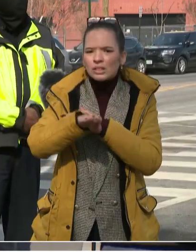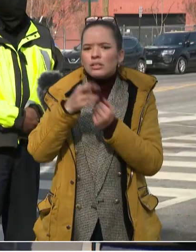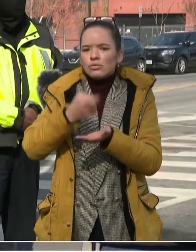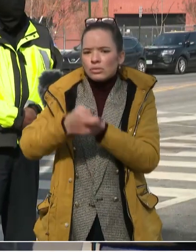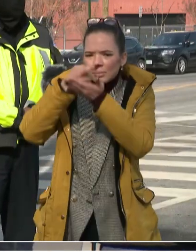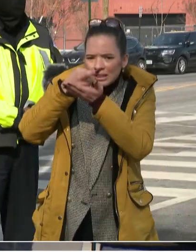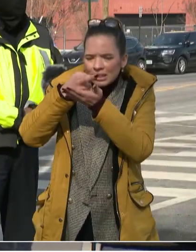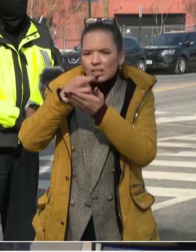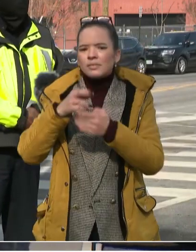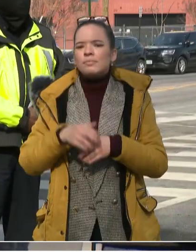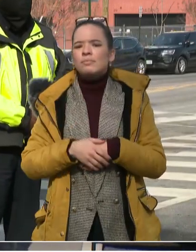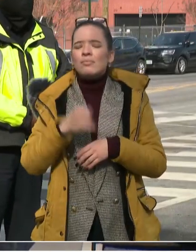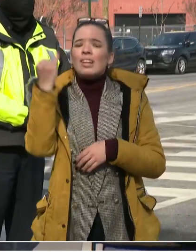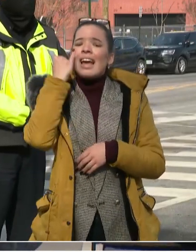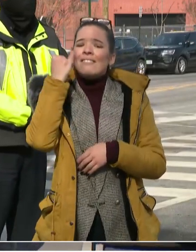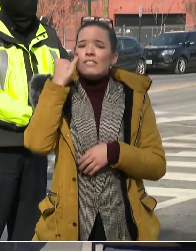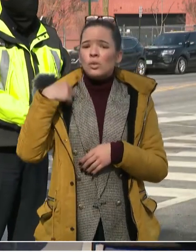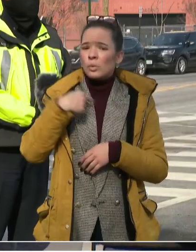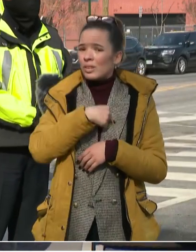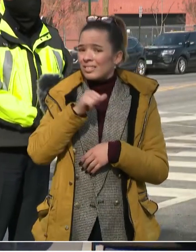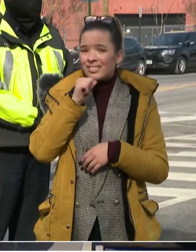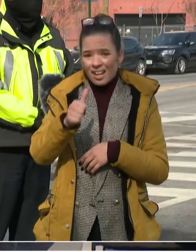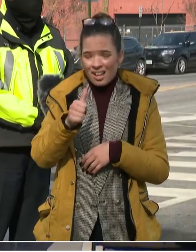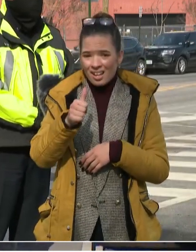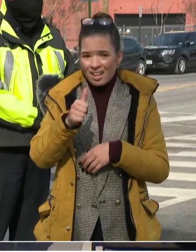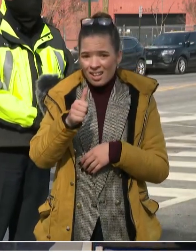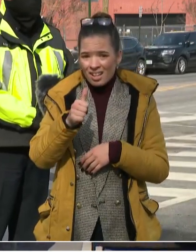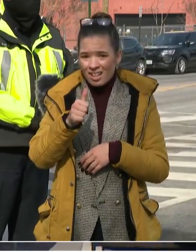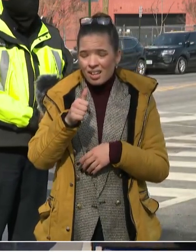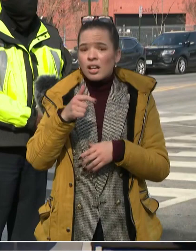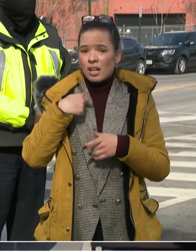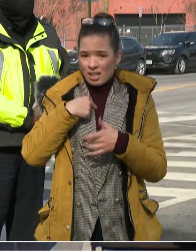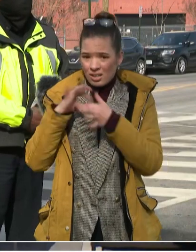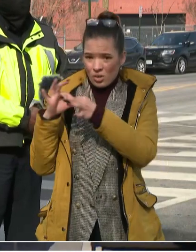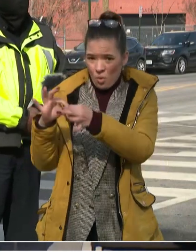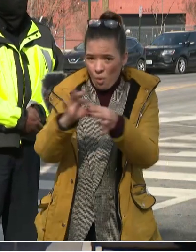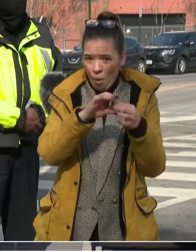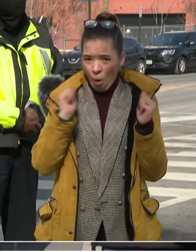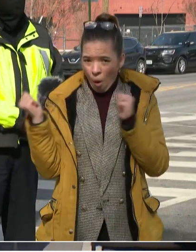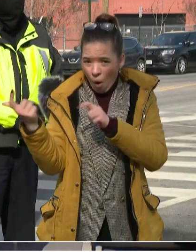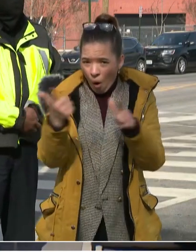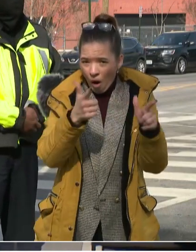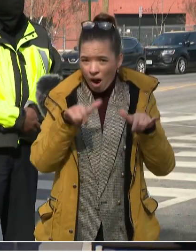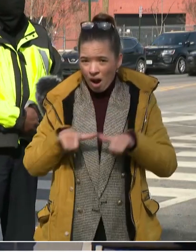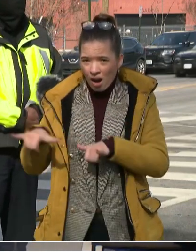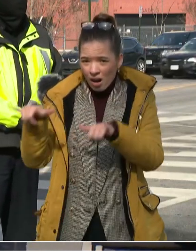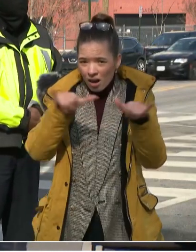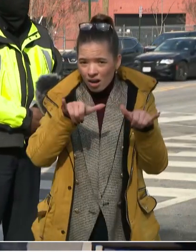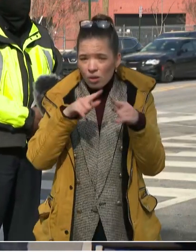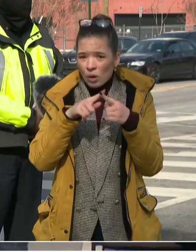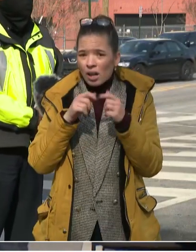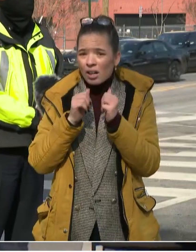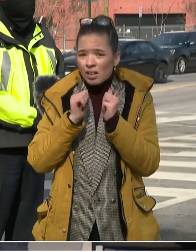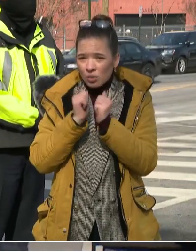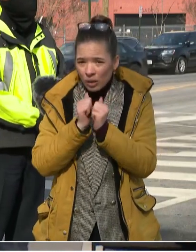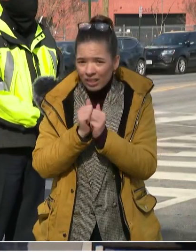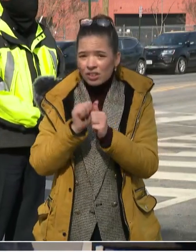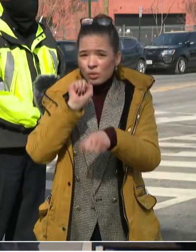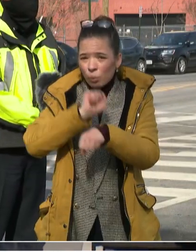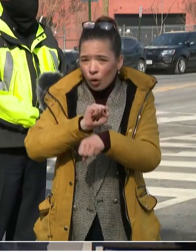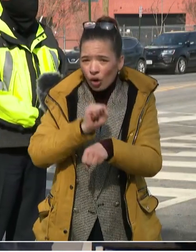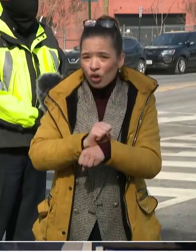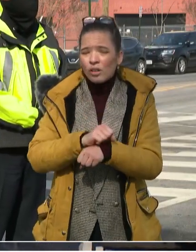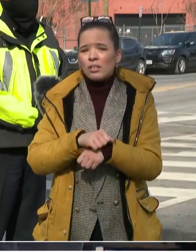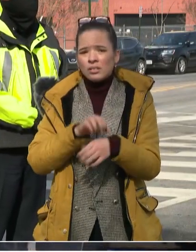we don't act as a collective fist, as a collective entity, and a collective